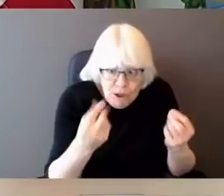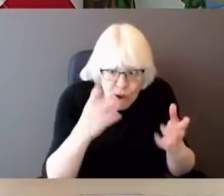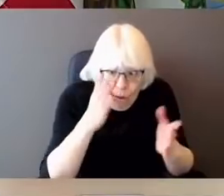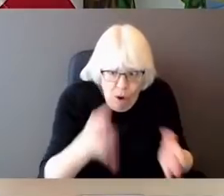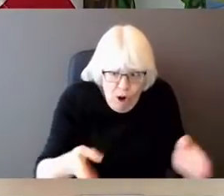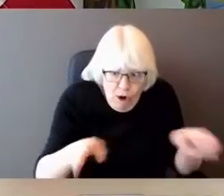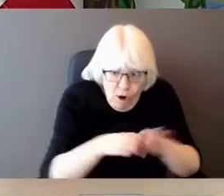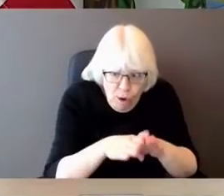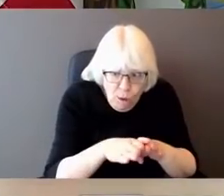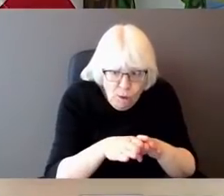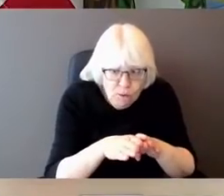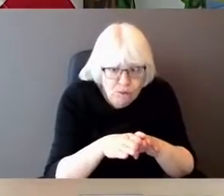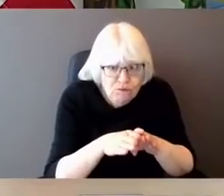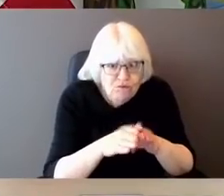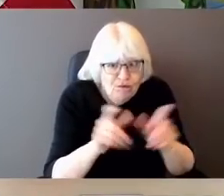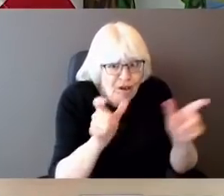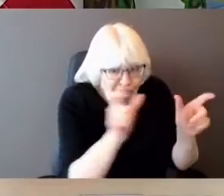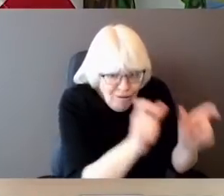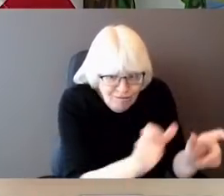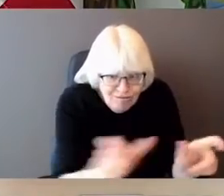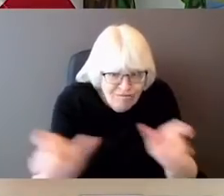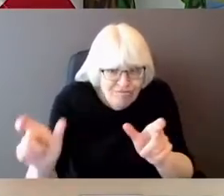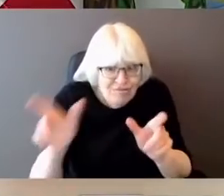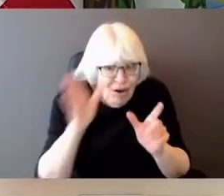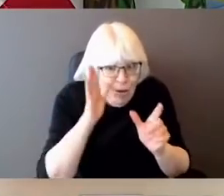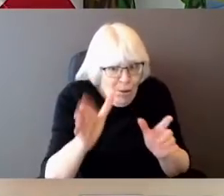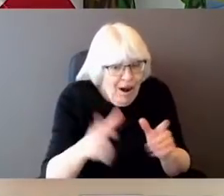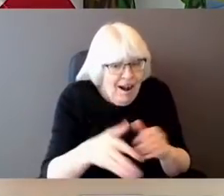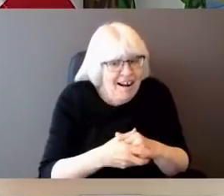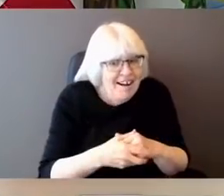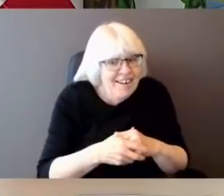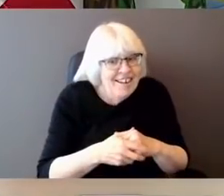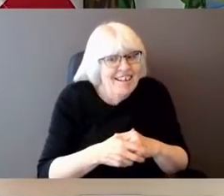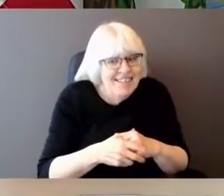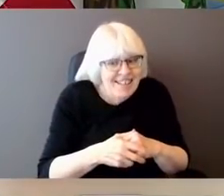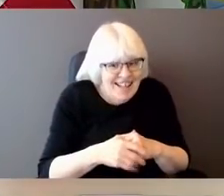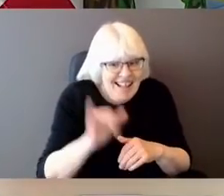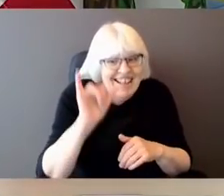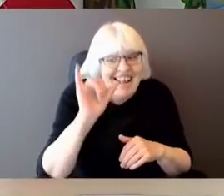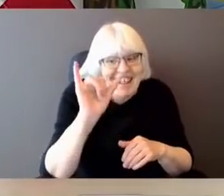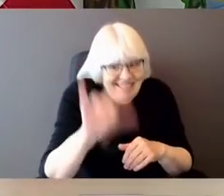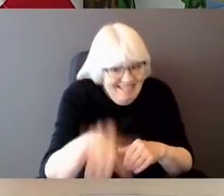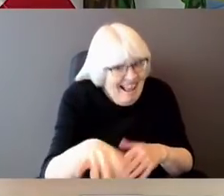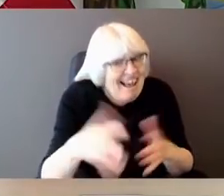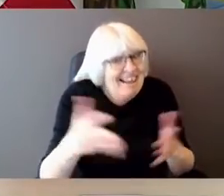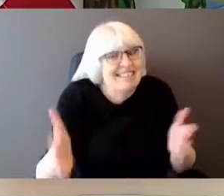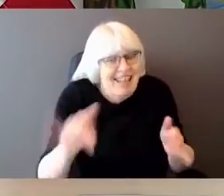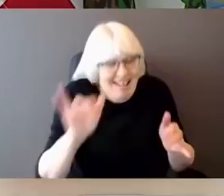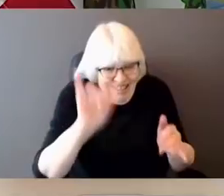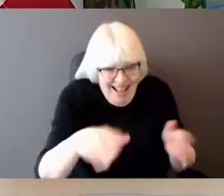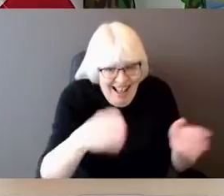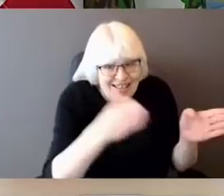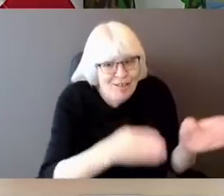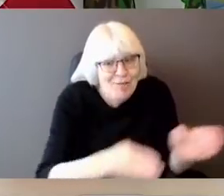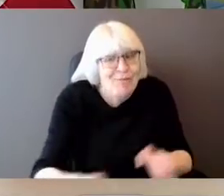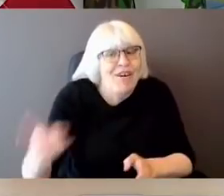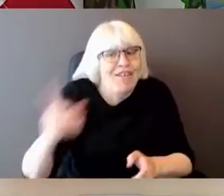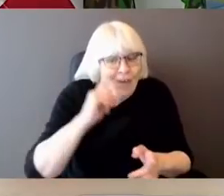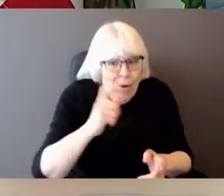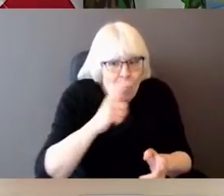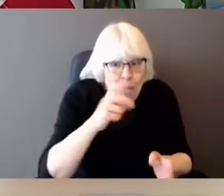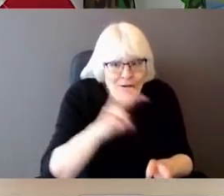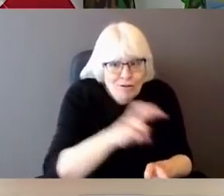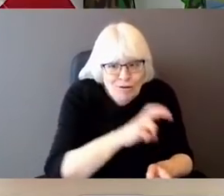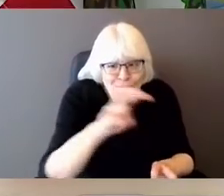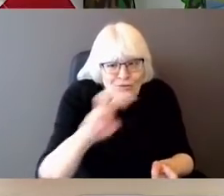So that's part of the transition. Certainly, we would, and we'll be discussing this, of course,